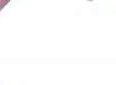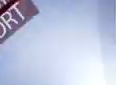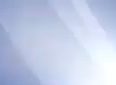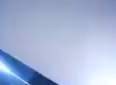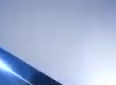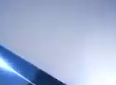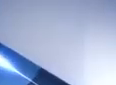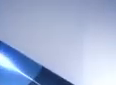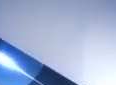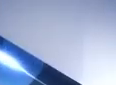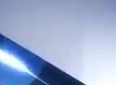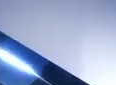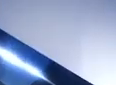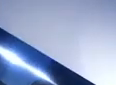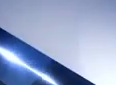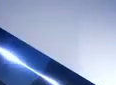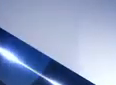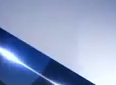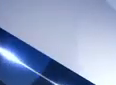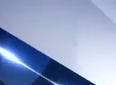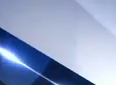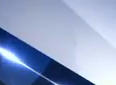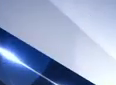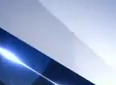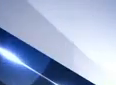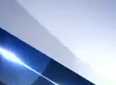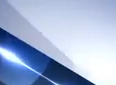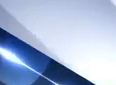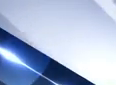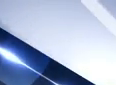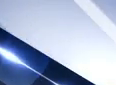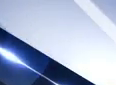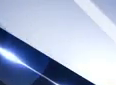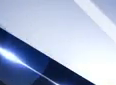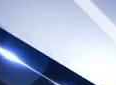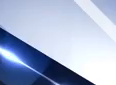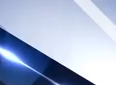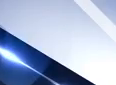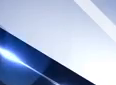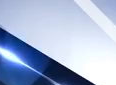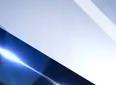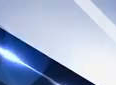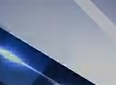This has been a News 18 special report. News from where you live.